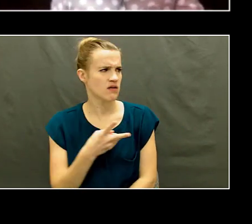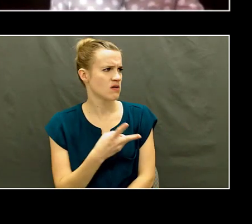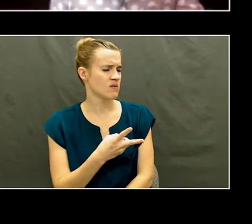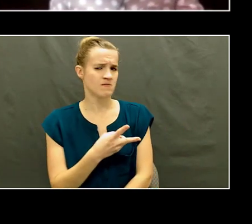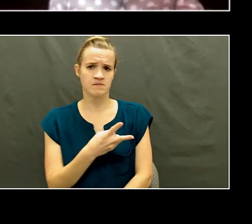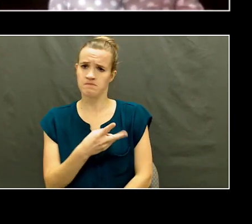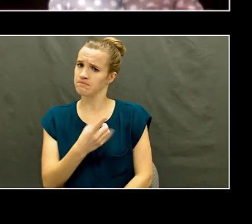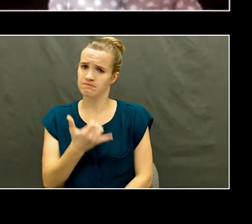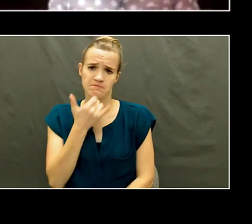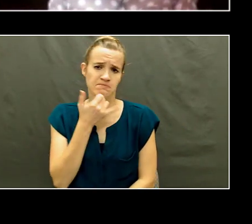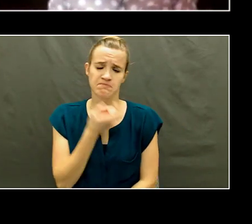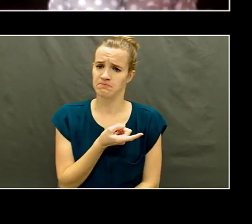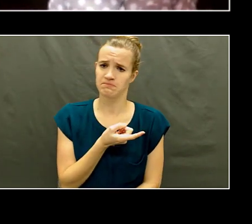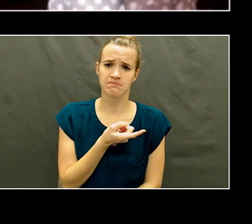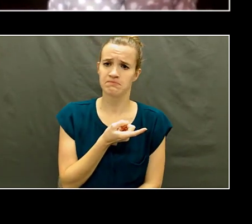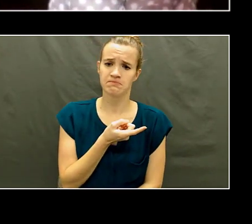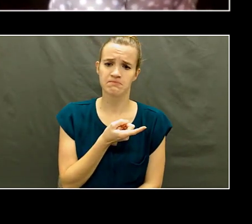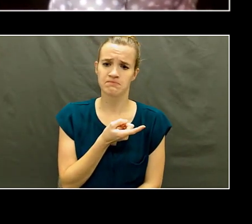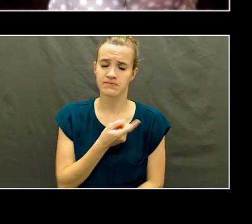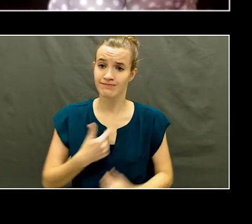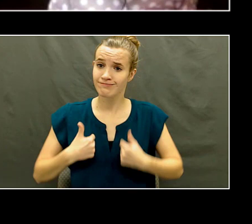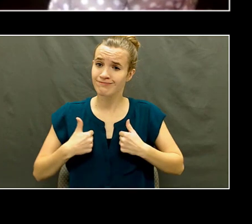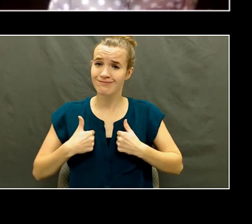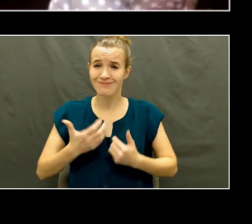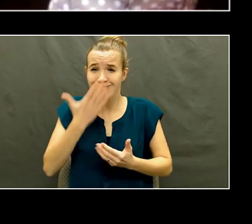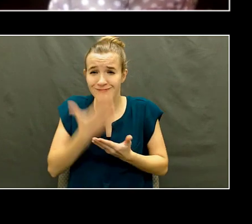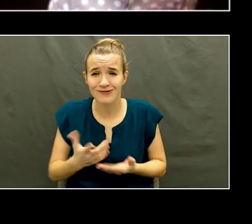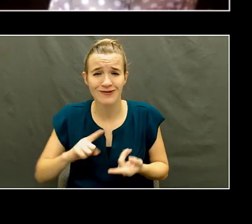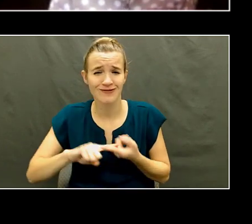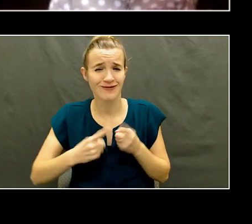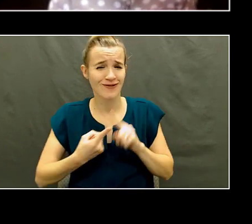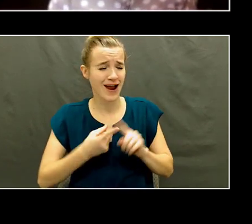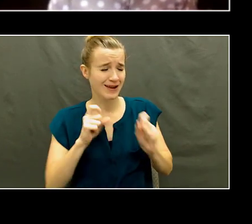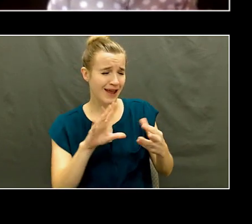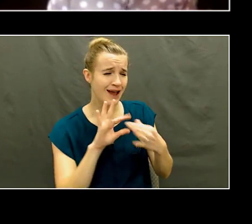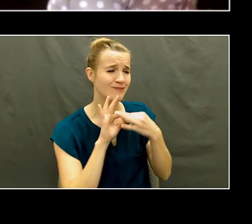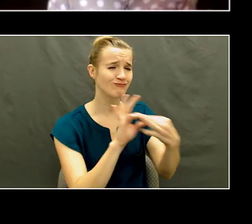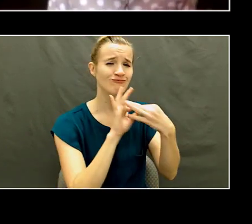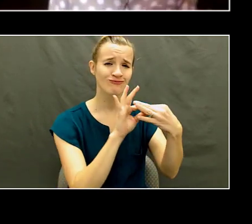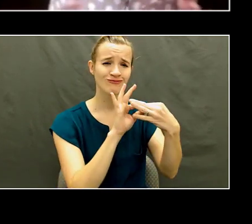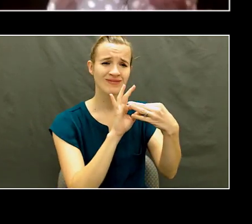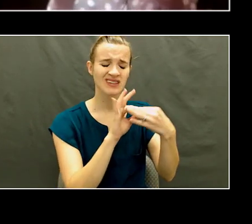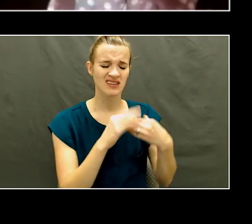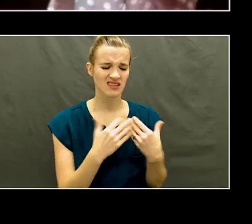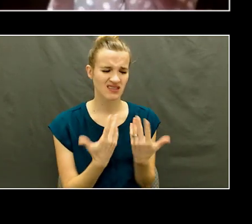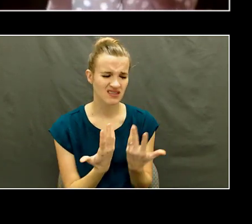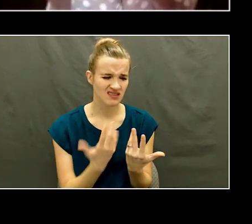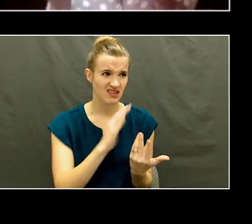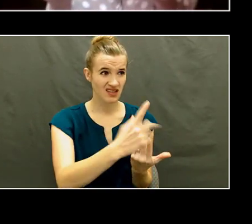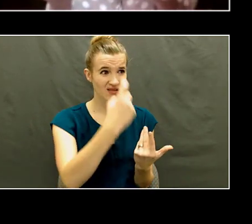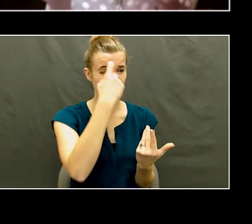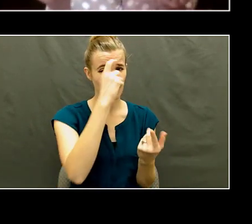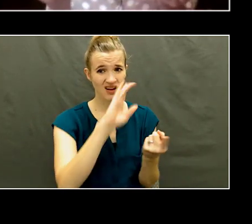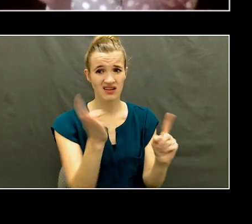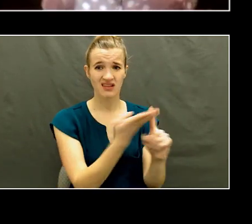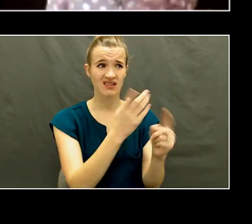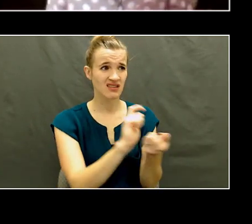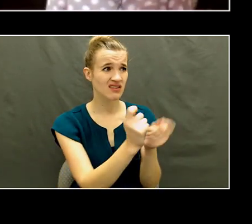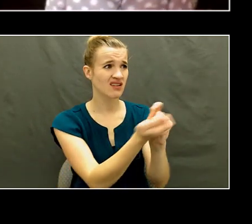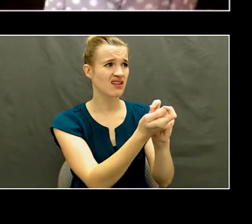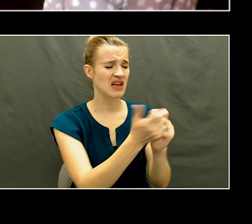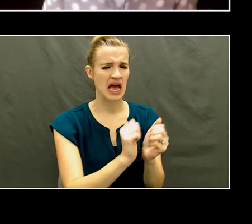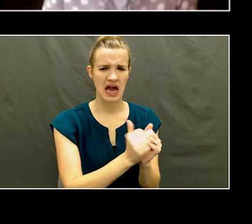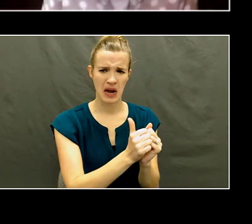Jennifer knows they're wrong. She's just a friend waiting to happen. But how do you change someone's